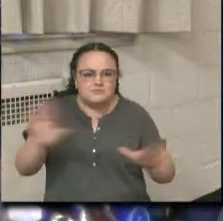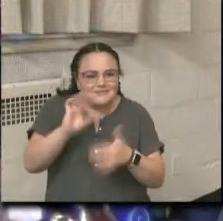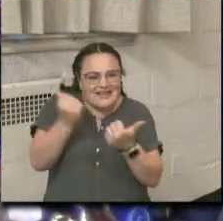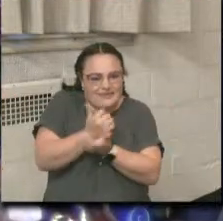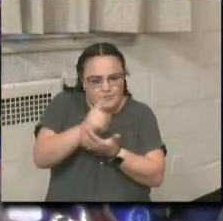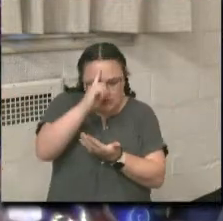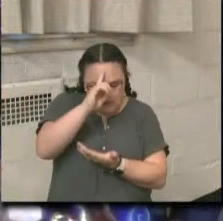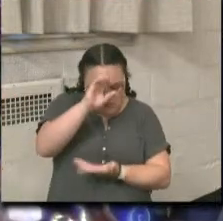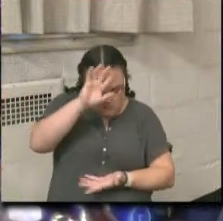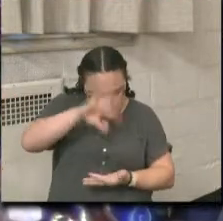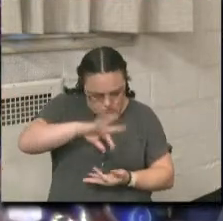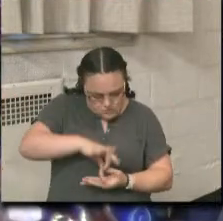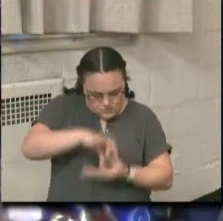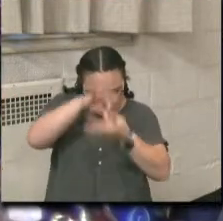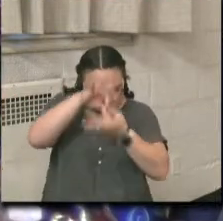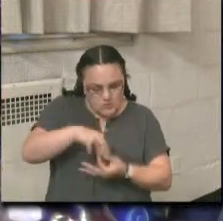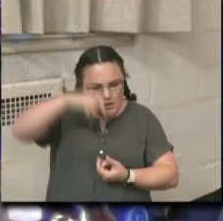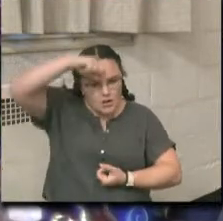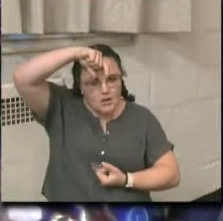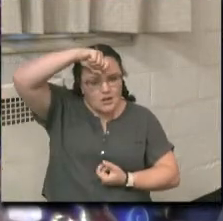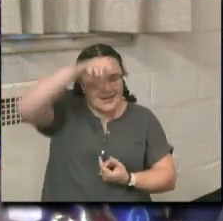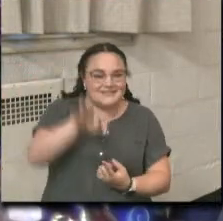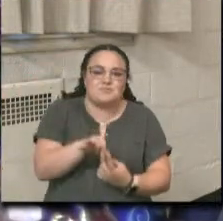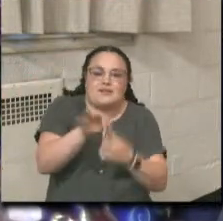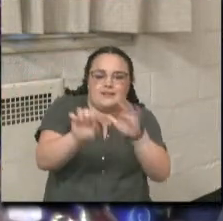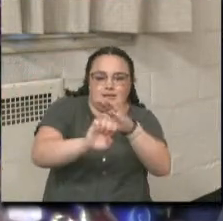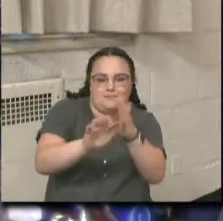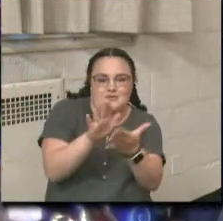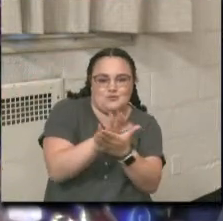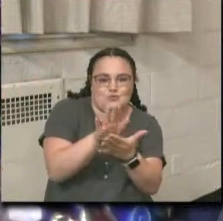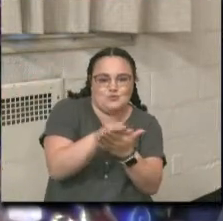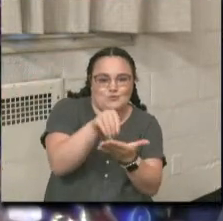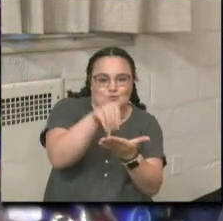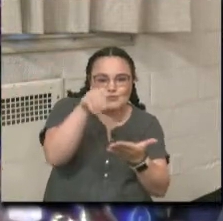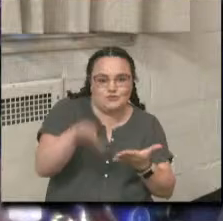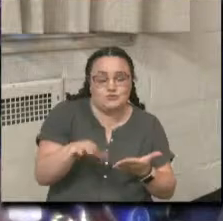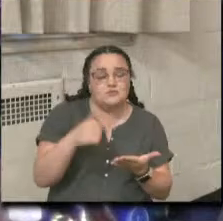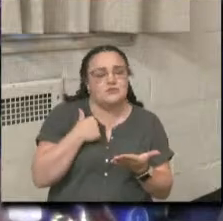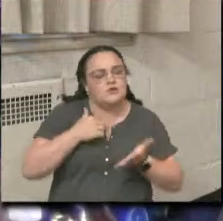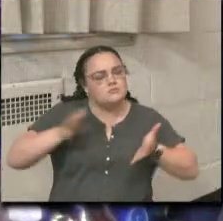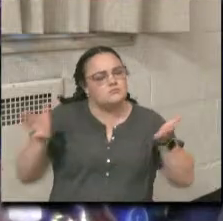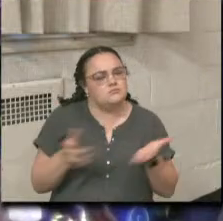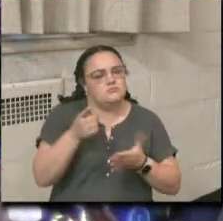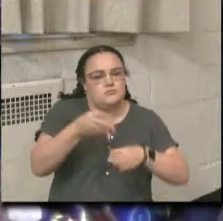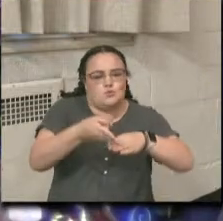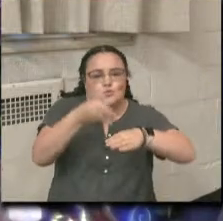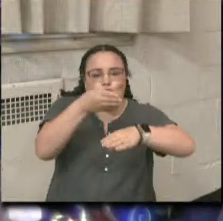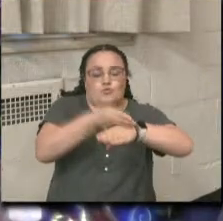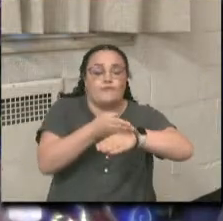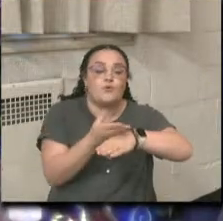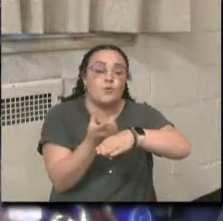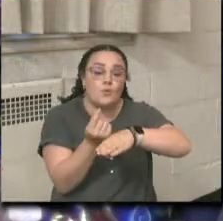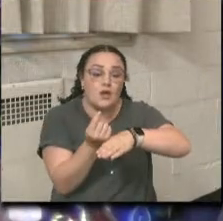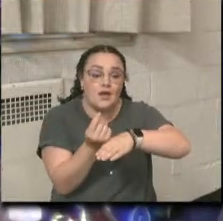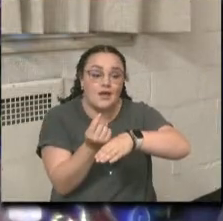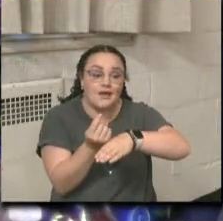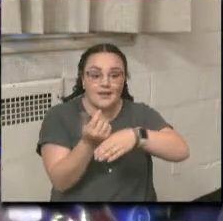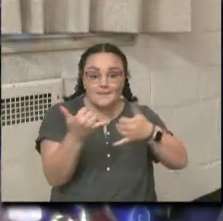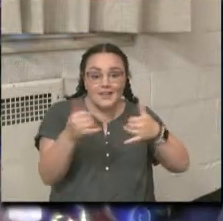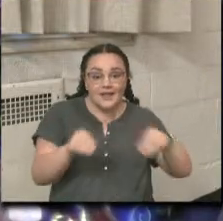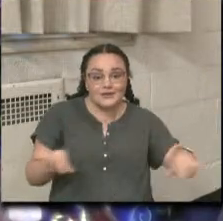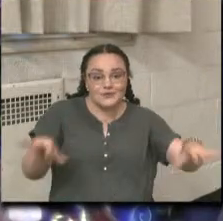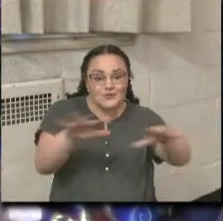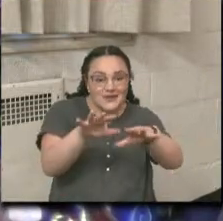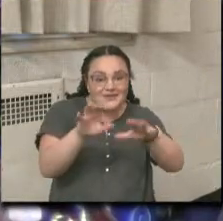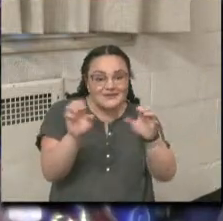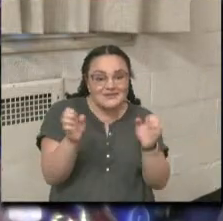babies. I charge you to begin an improvement plan to upgrade playground equipment for